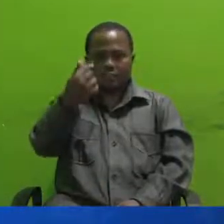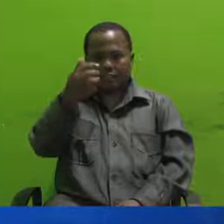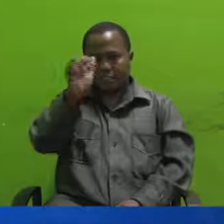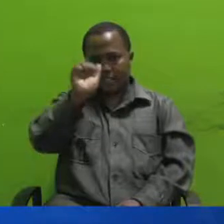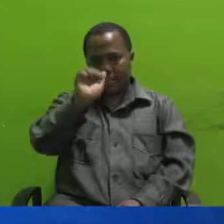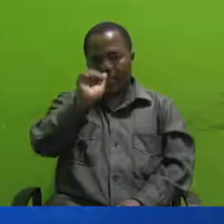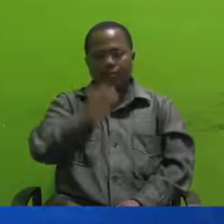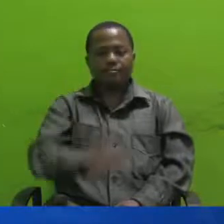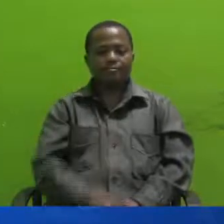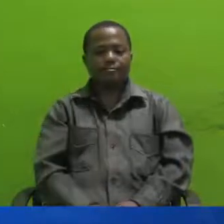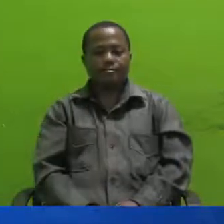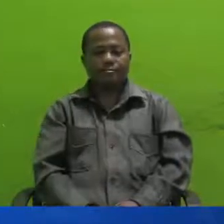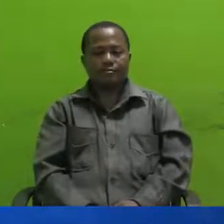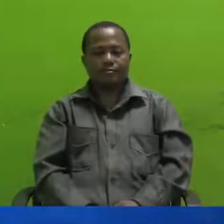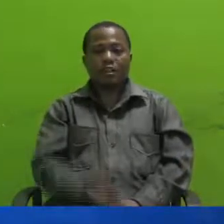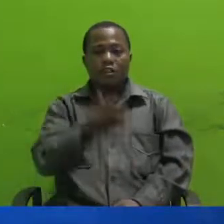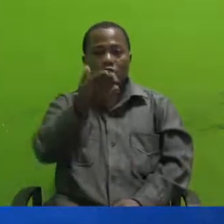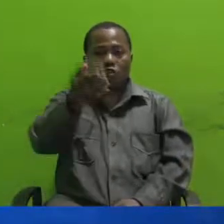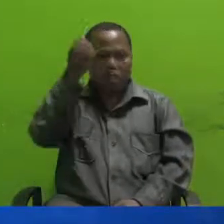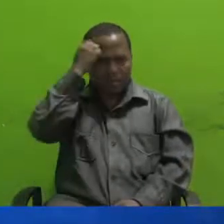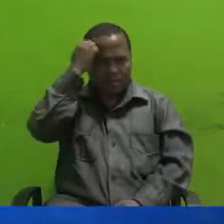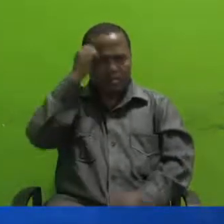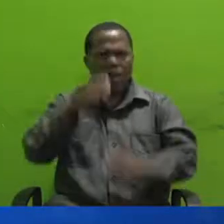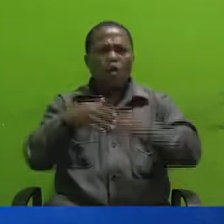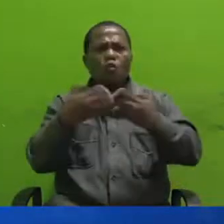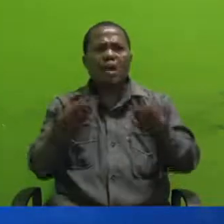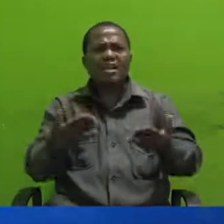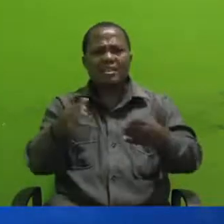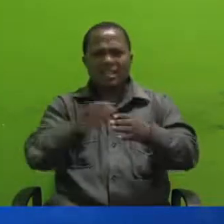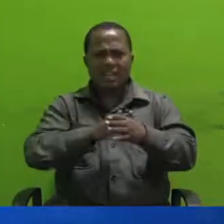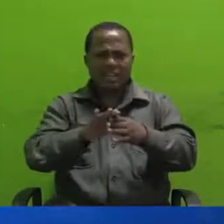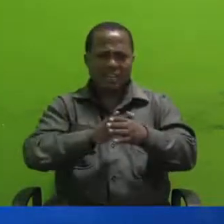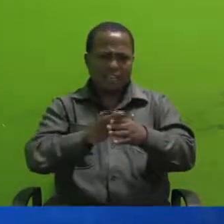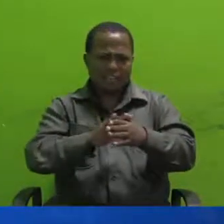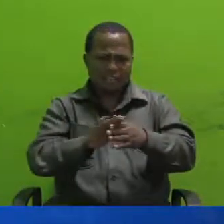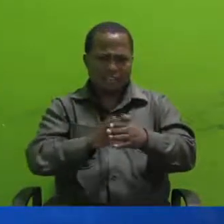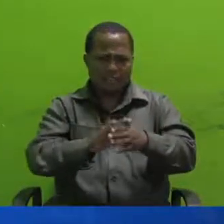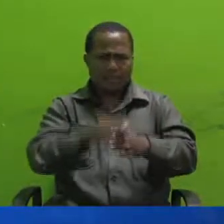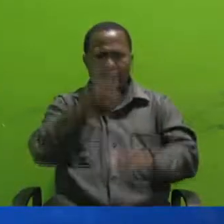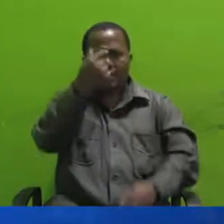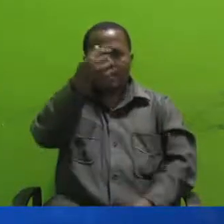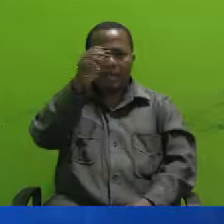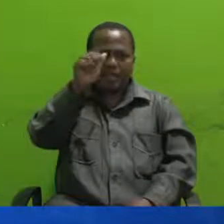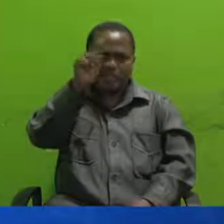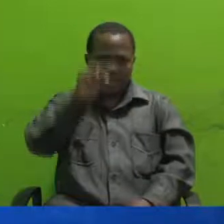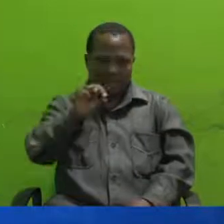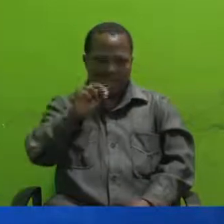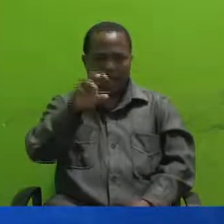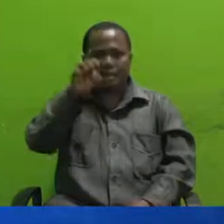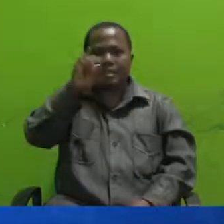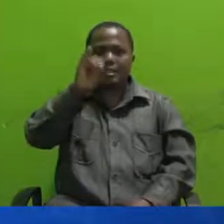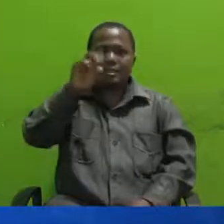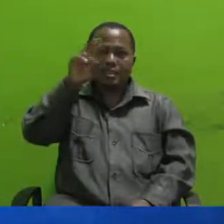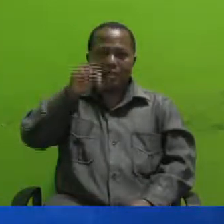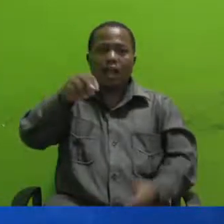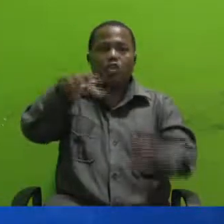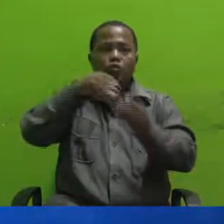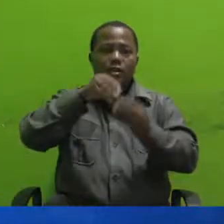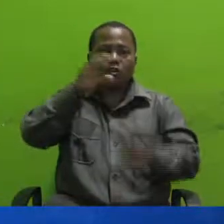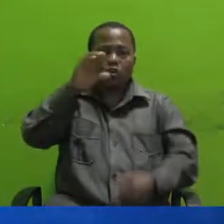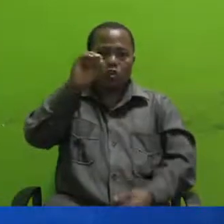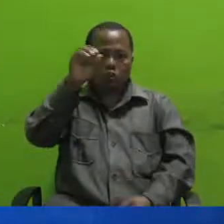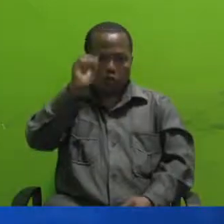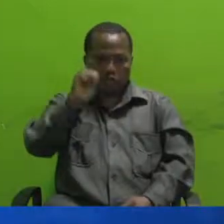A. But do you remember what is the relationship between tangent, sine, and